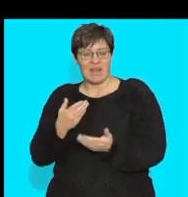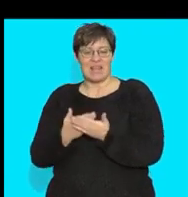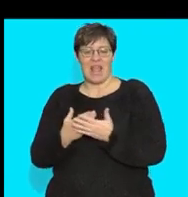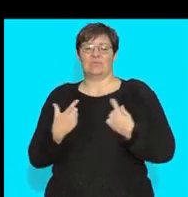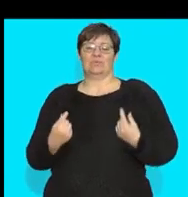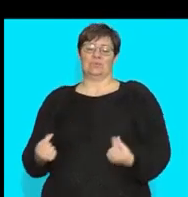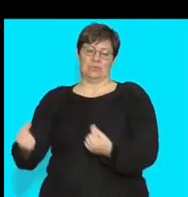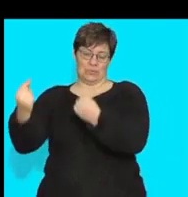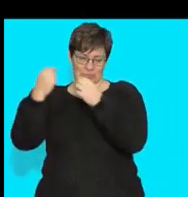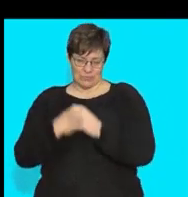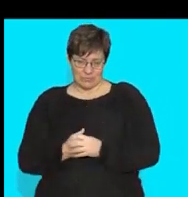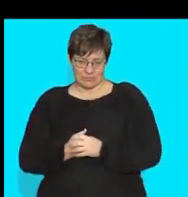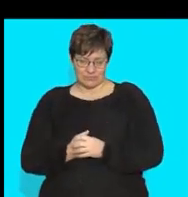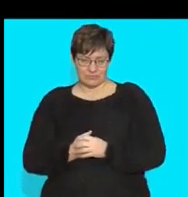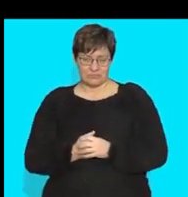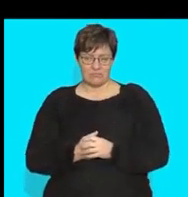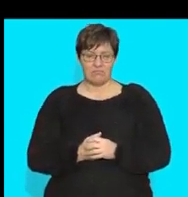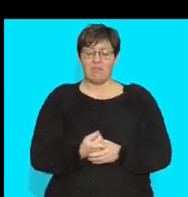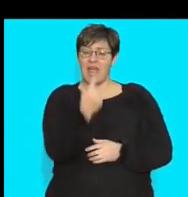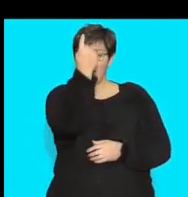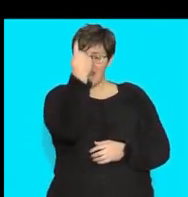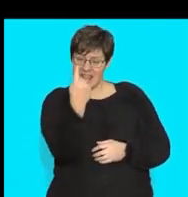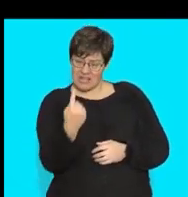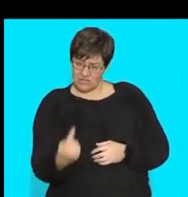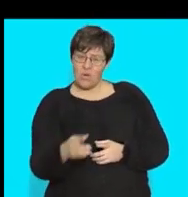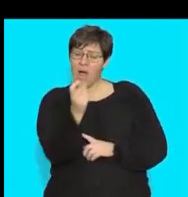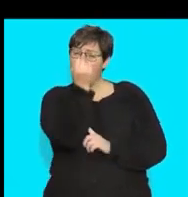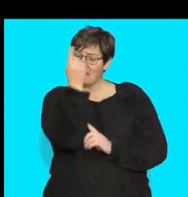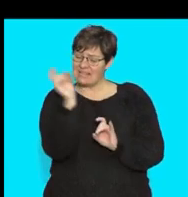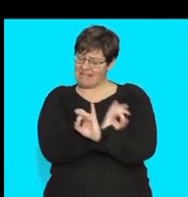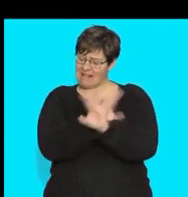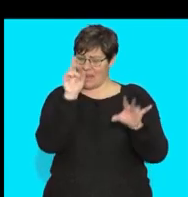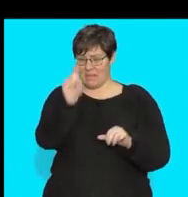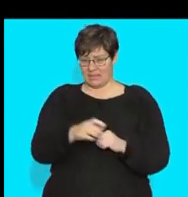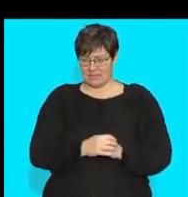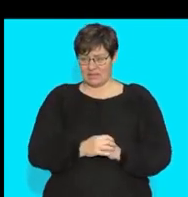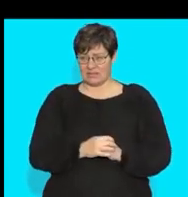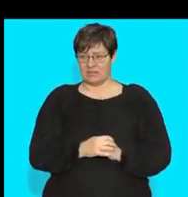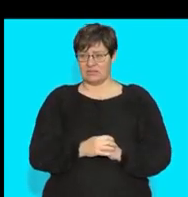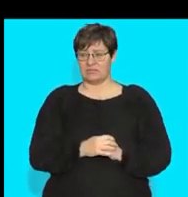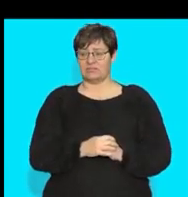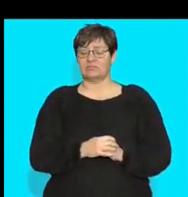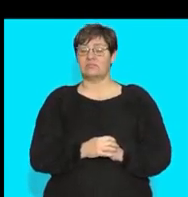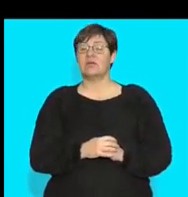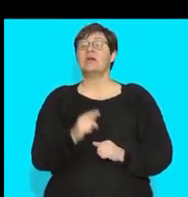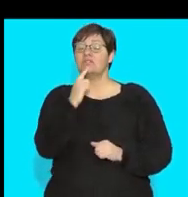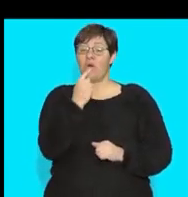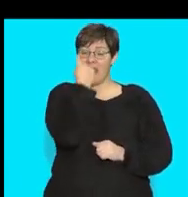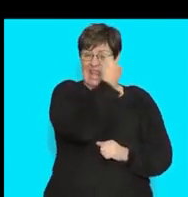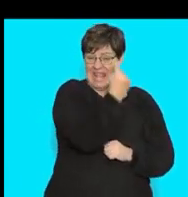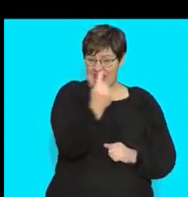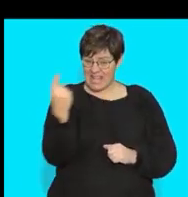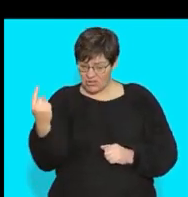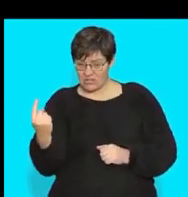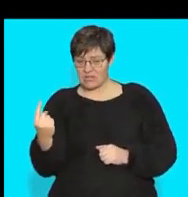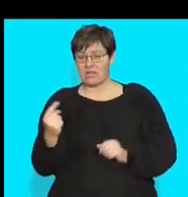do more. Now, each of these, it's quite important that you understand that they have their